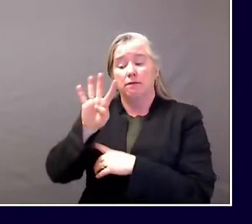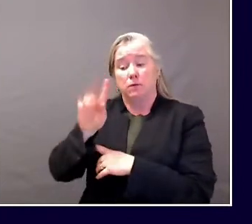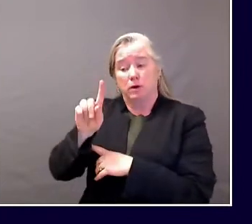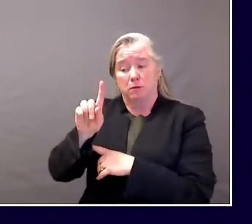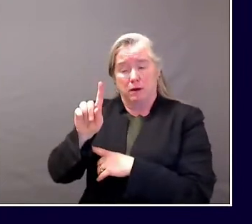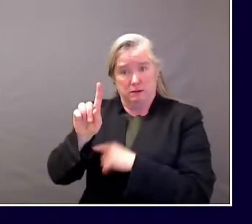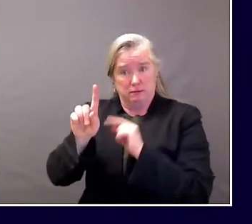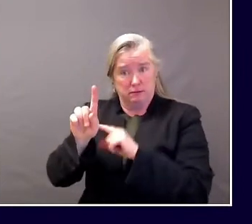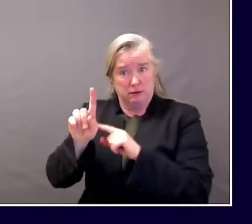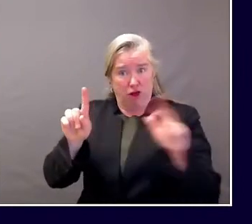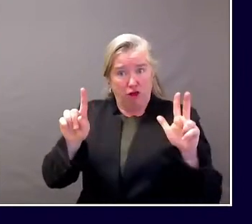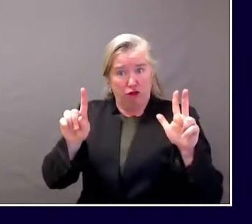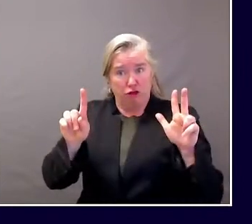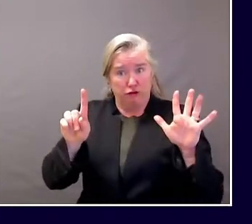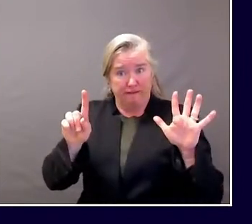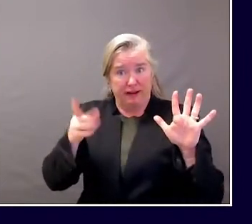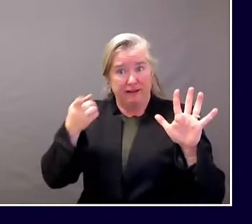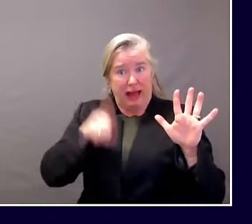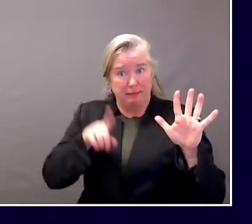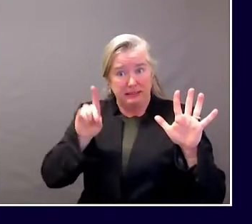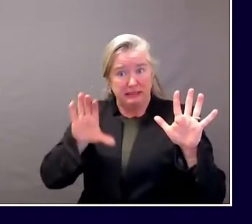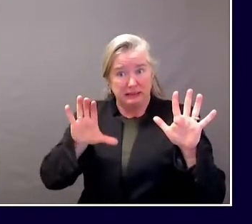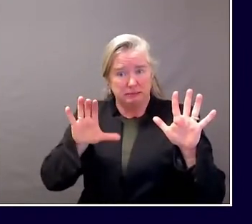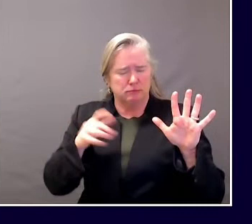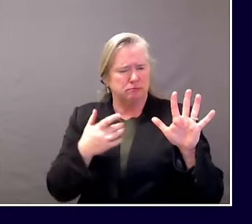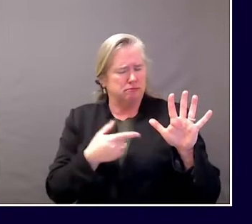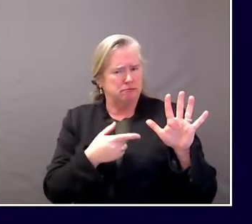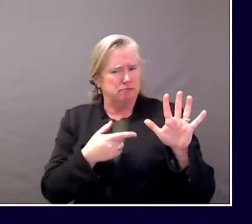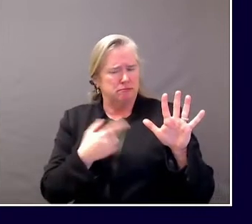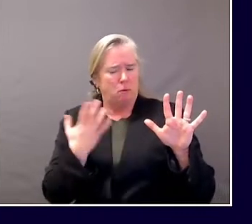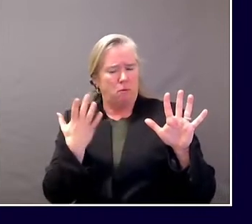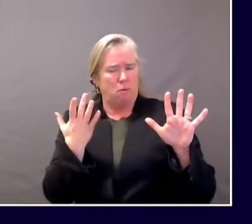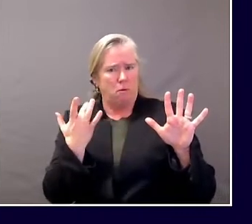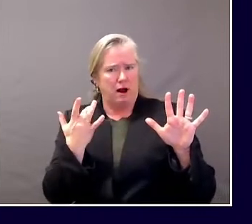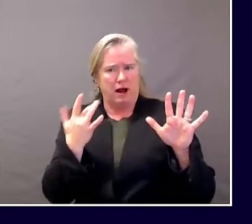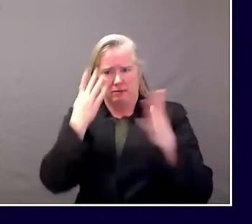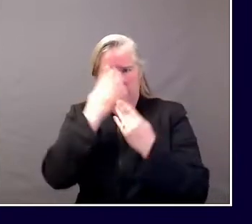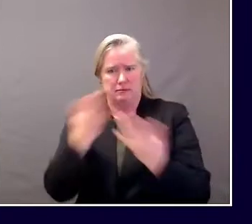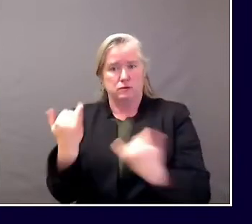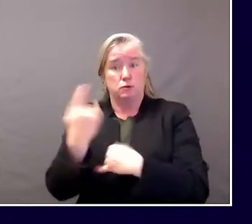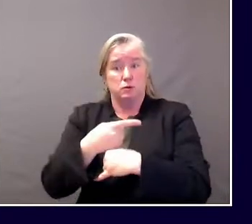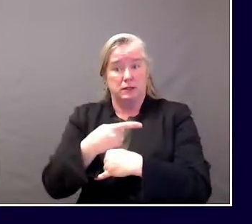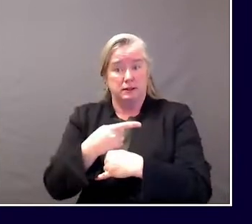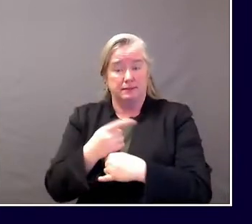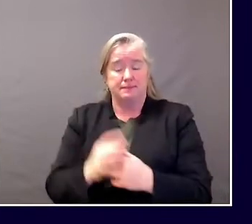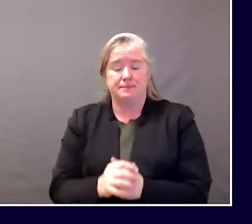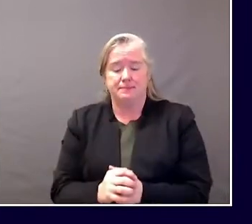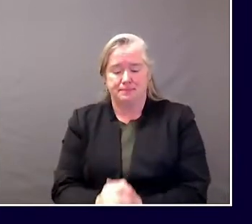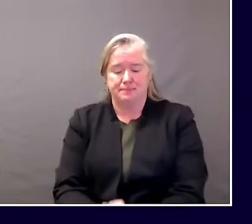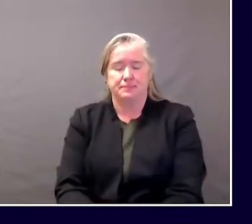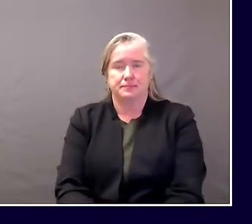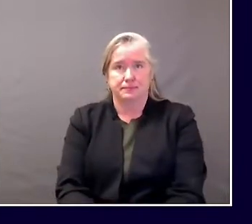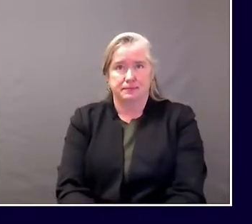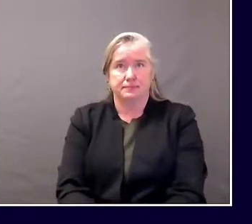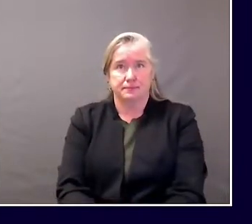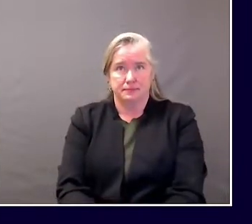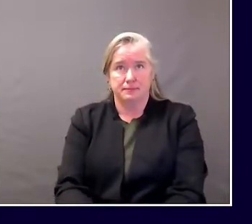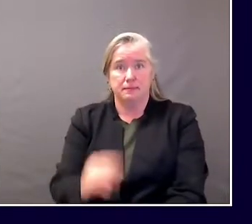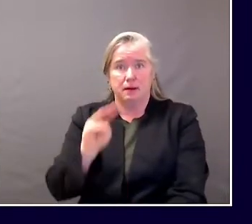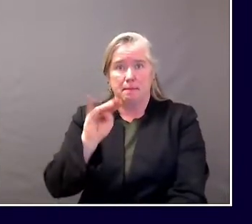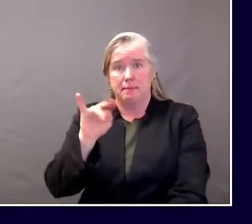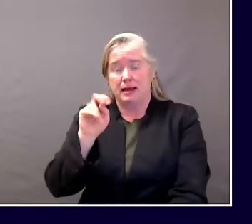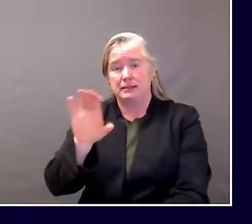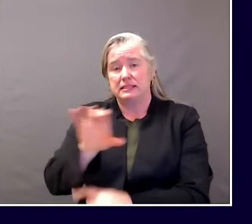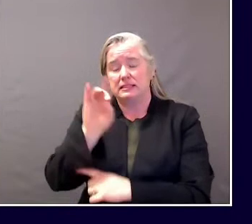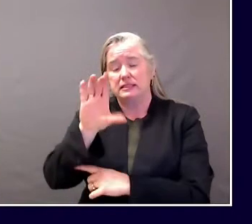though they occurred in the preceding 4 weeks, are being reported today. Maine CDC has